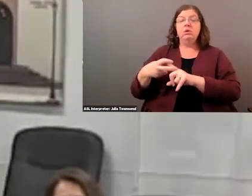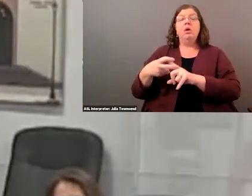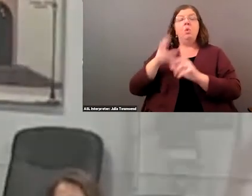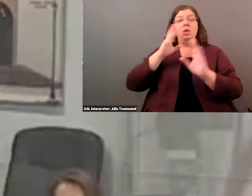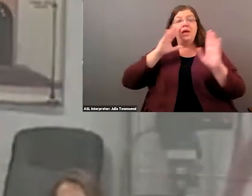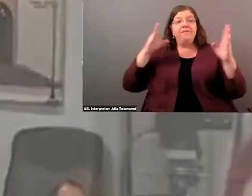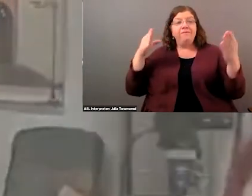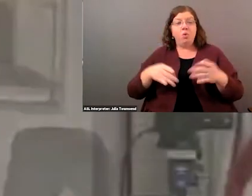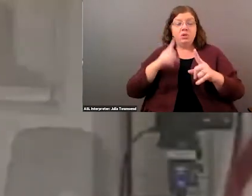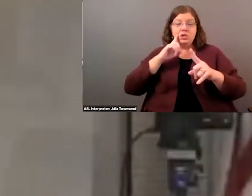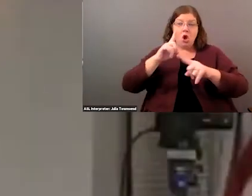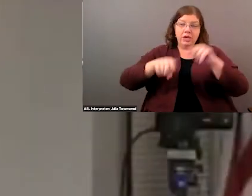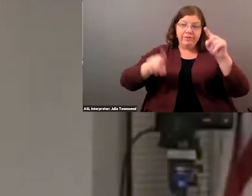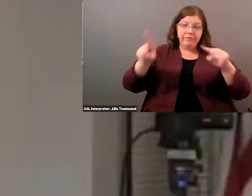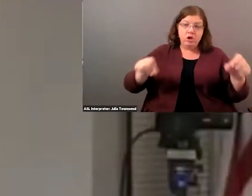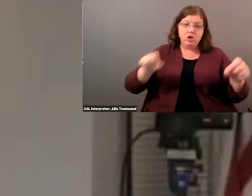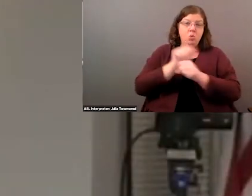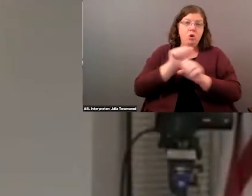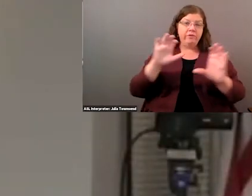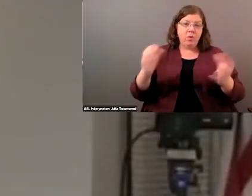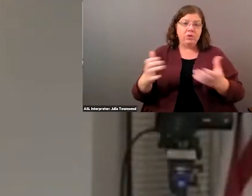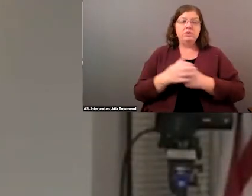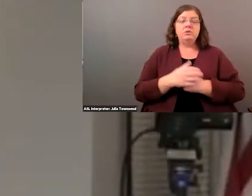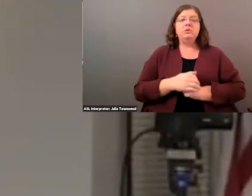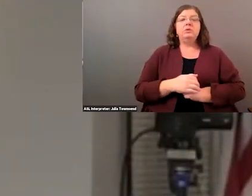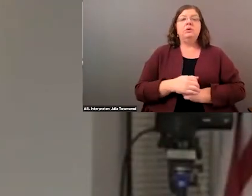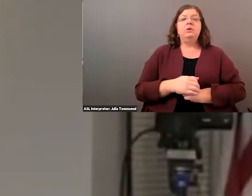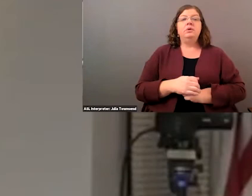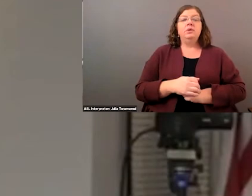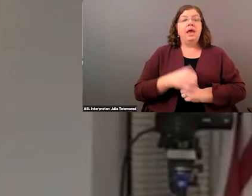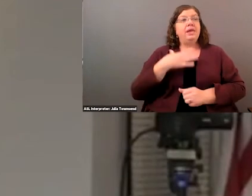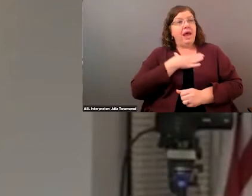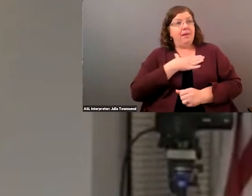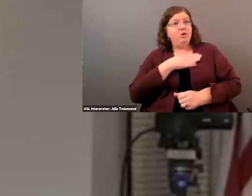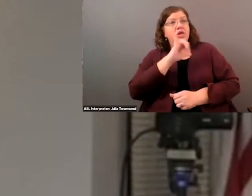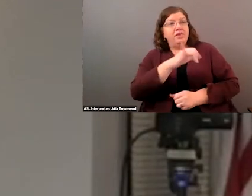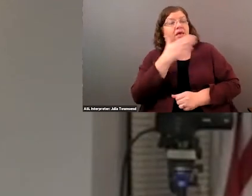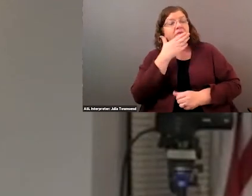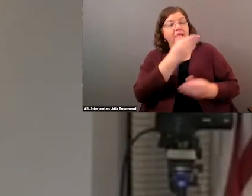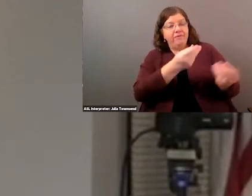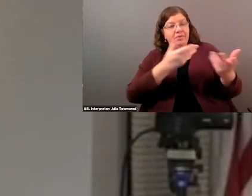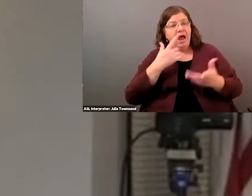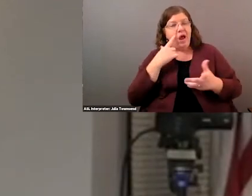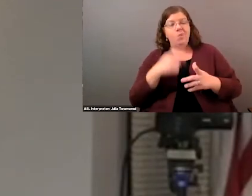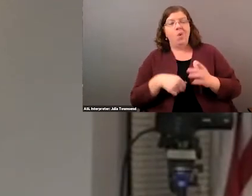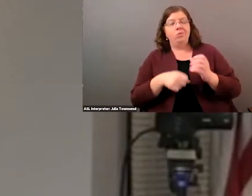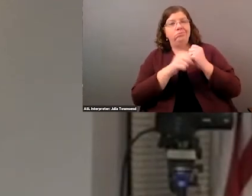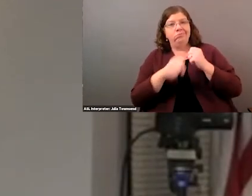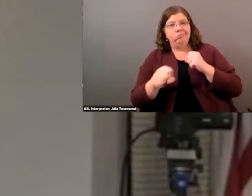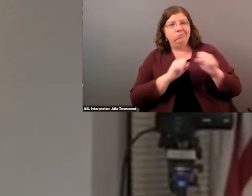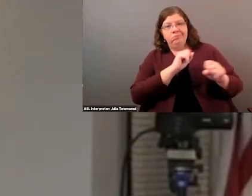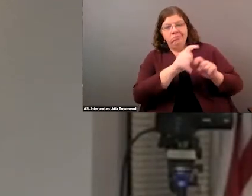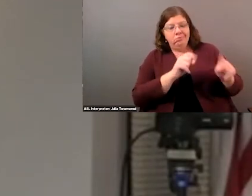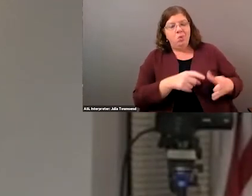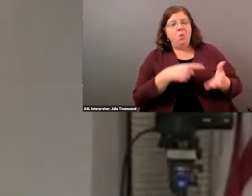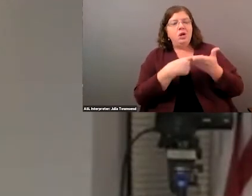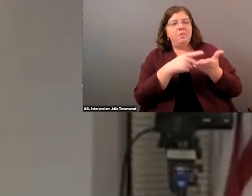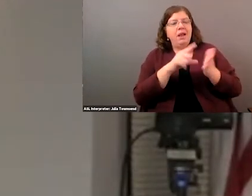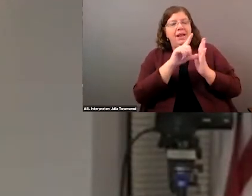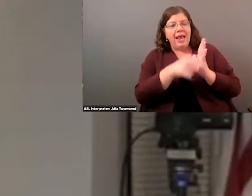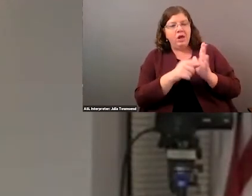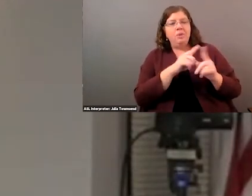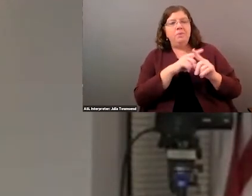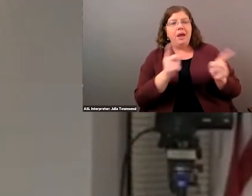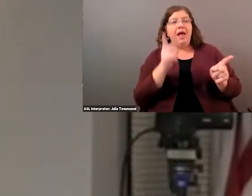thank you for that answer. And I won't belabor it any more. We can talk about it a little later, but I think it's really important in terms of the reflection of, it is in our